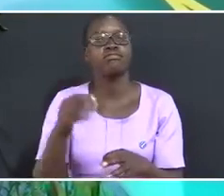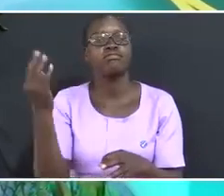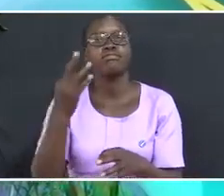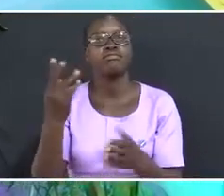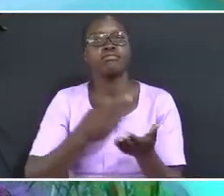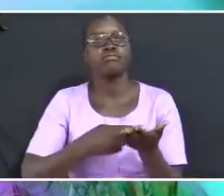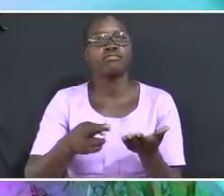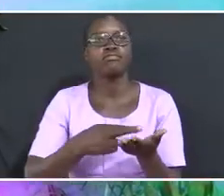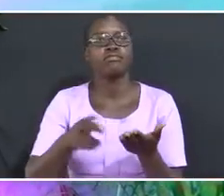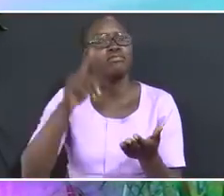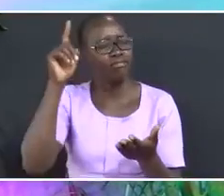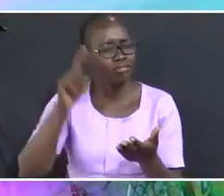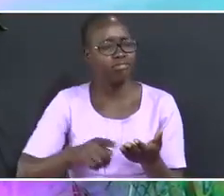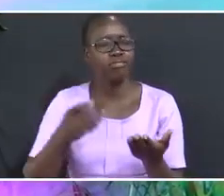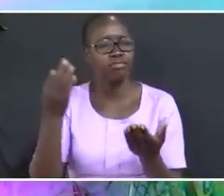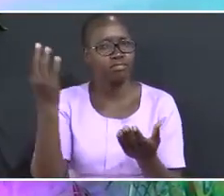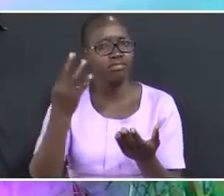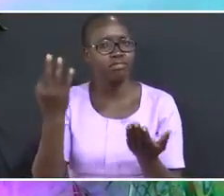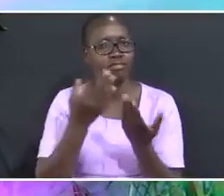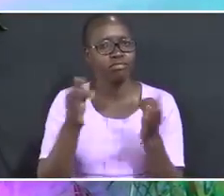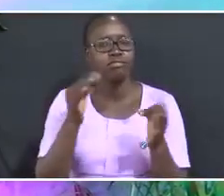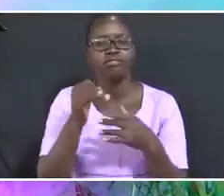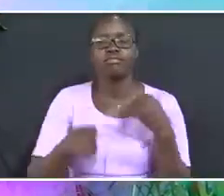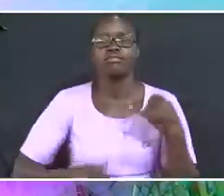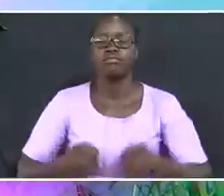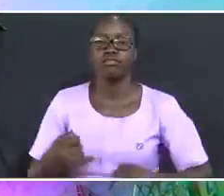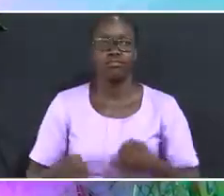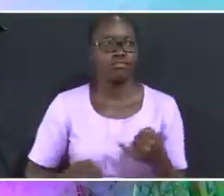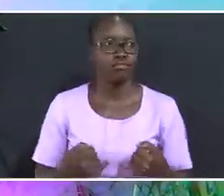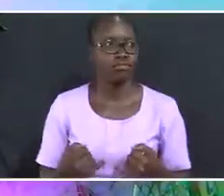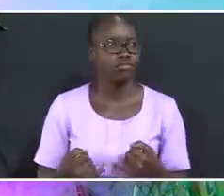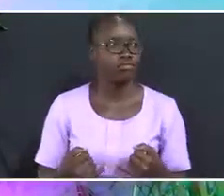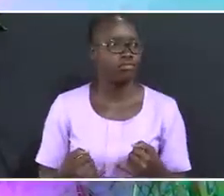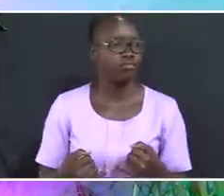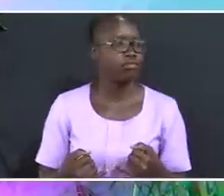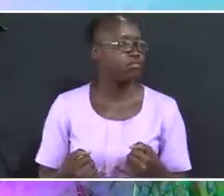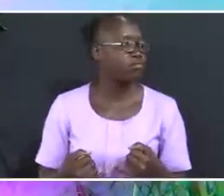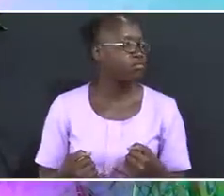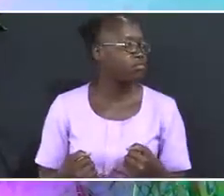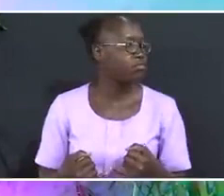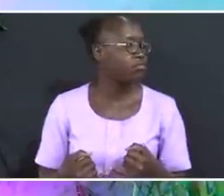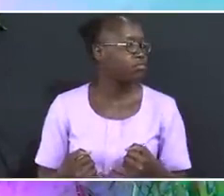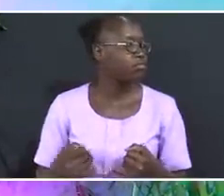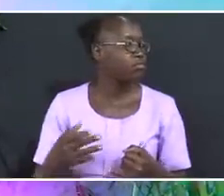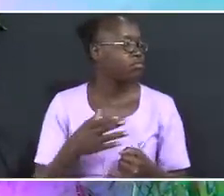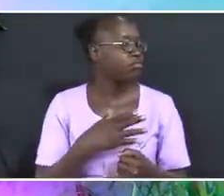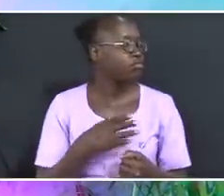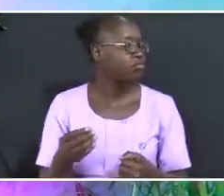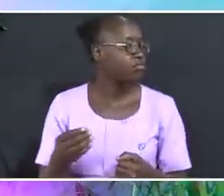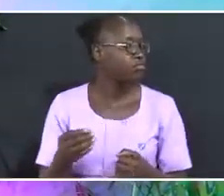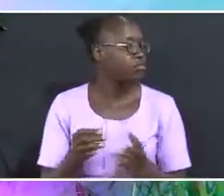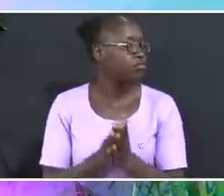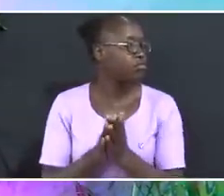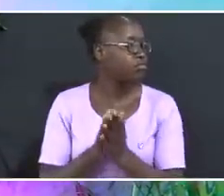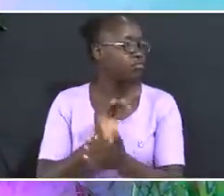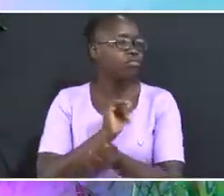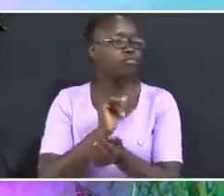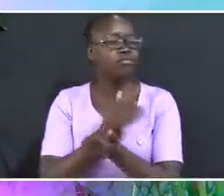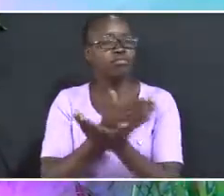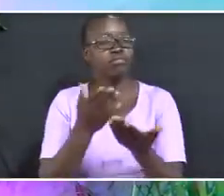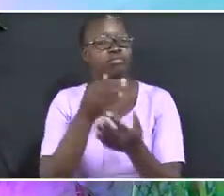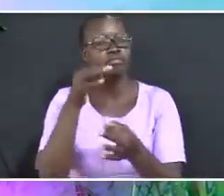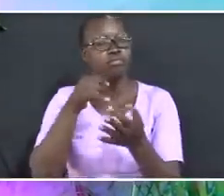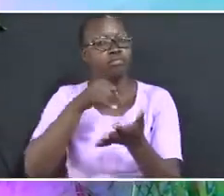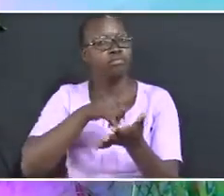you can't preach that freedom you are enjoying, and we are going to jail you if you